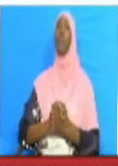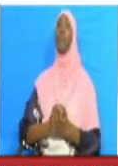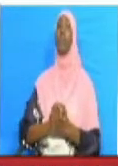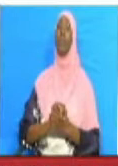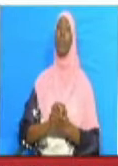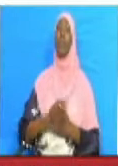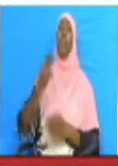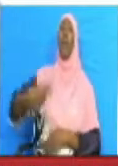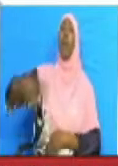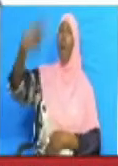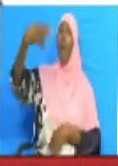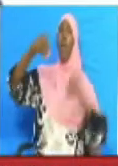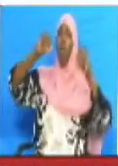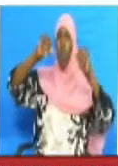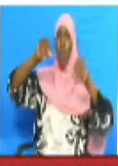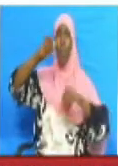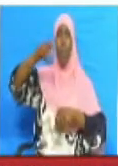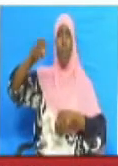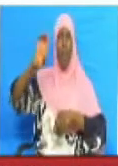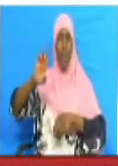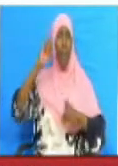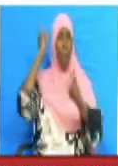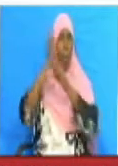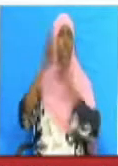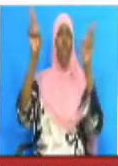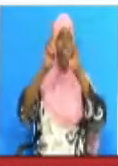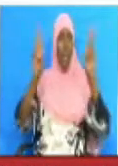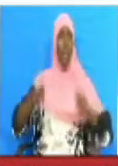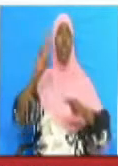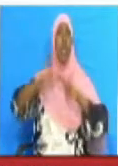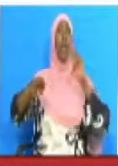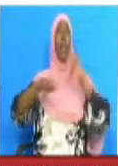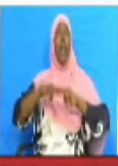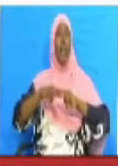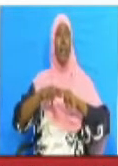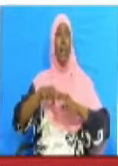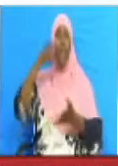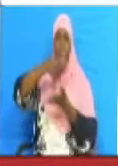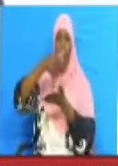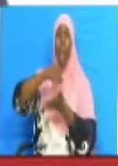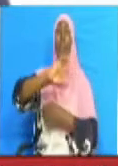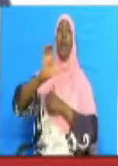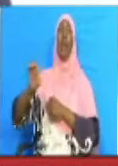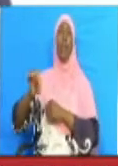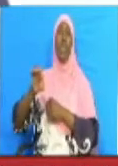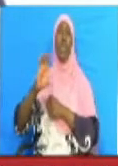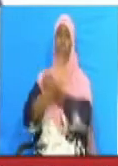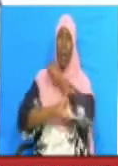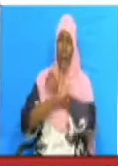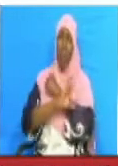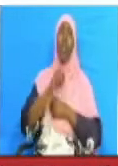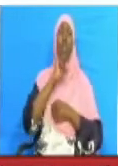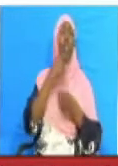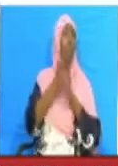quality PPEs that meet international standards within the country. So we are now not in just in control